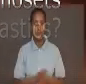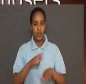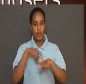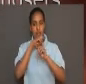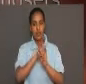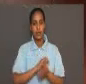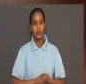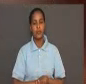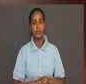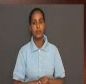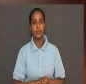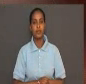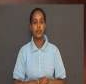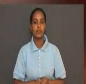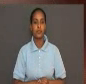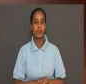Time's up.